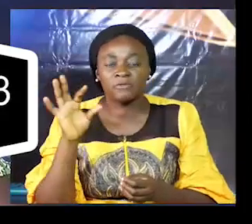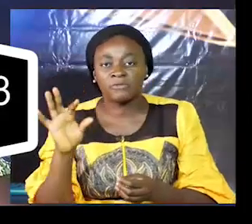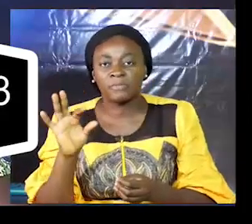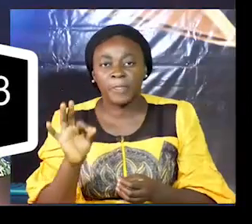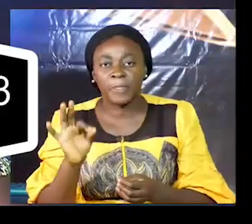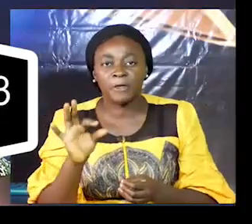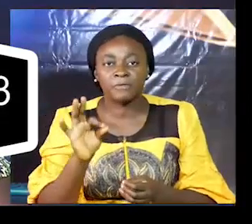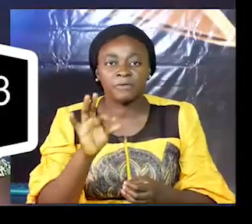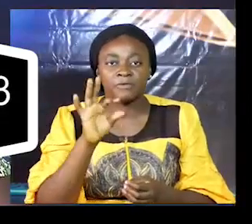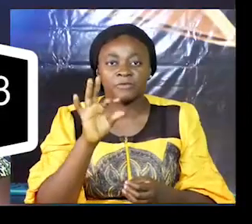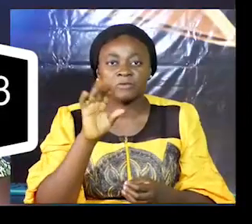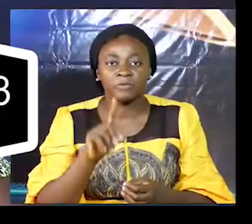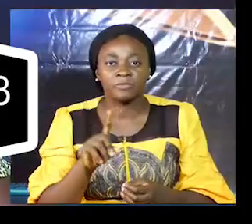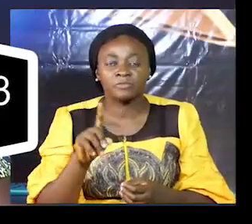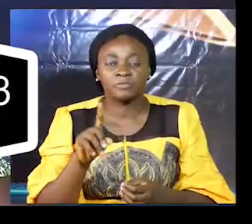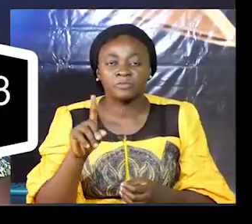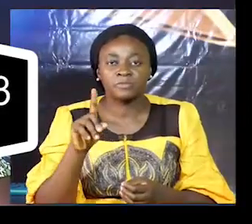0818-959-1591. Our WhatsApp number is